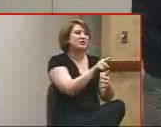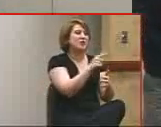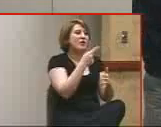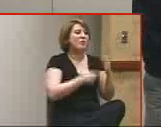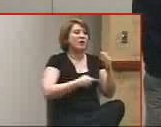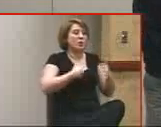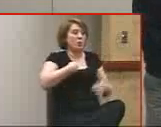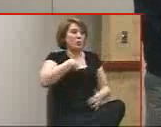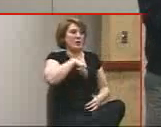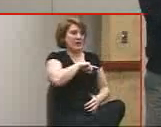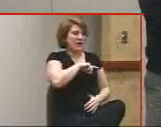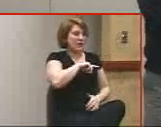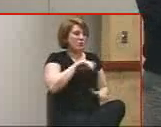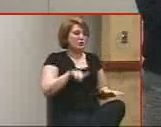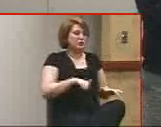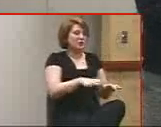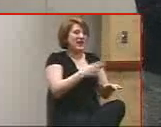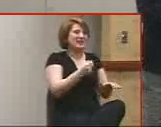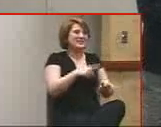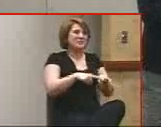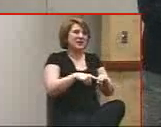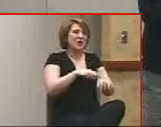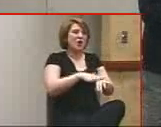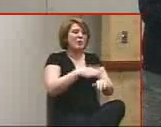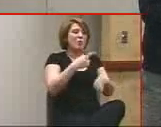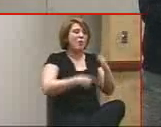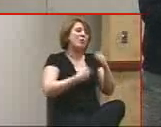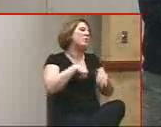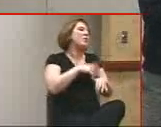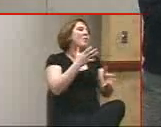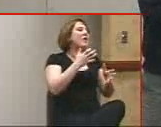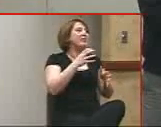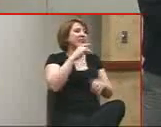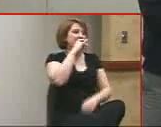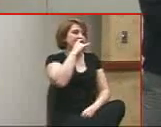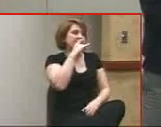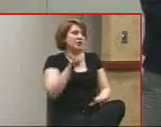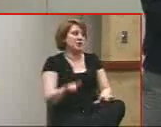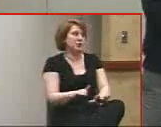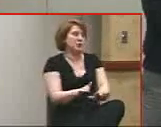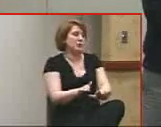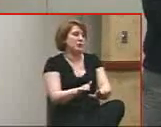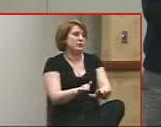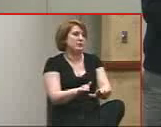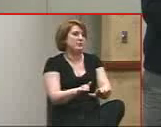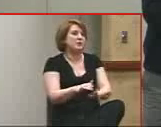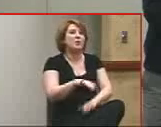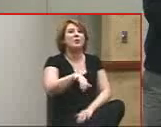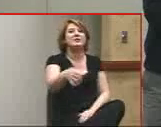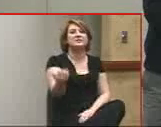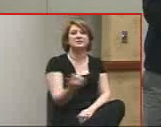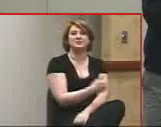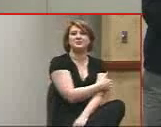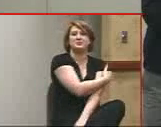we're going to do is dependent upon what we want the kid to do first. What else we got?